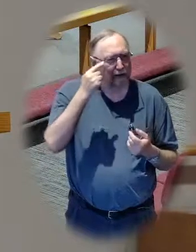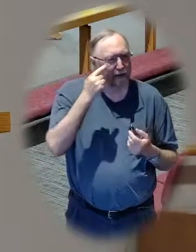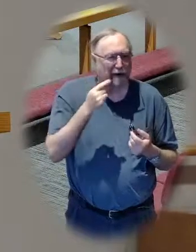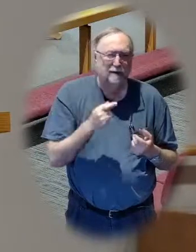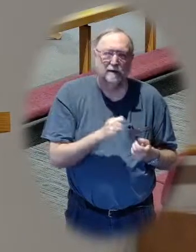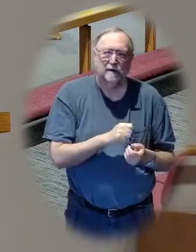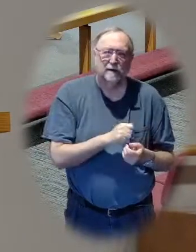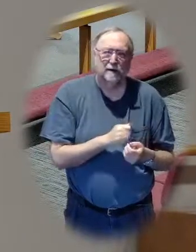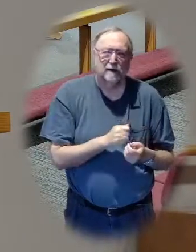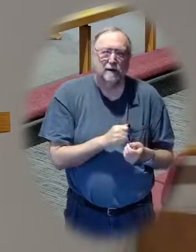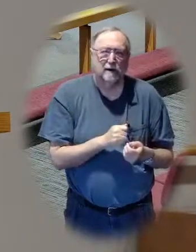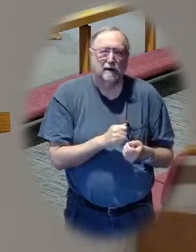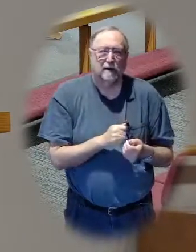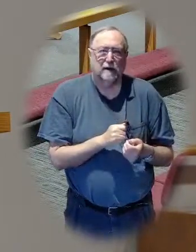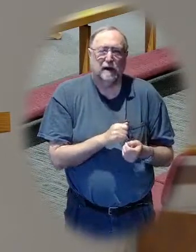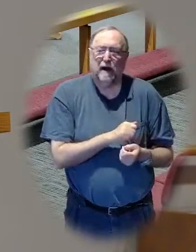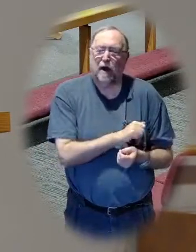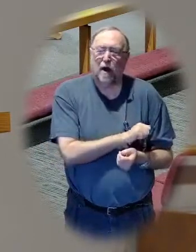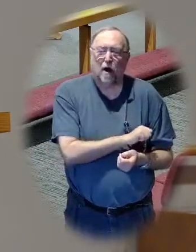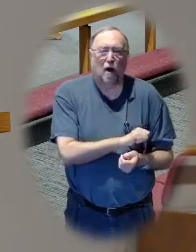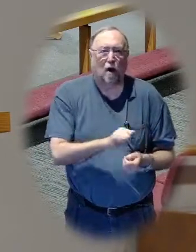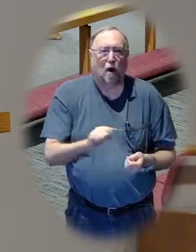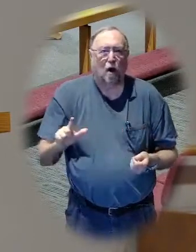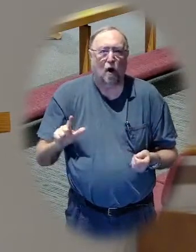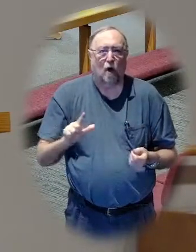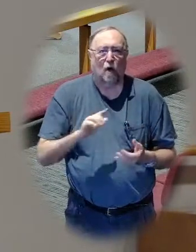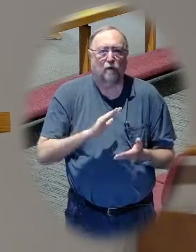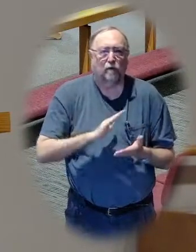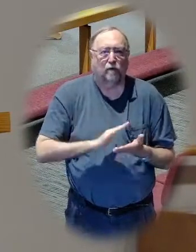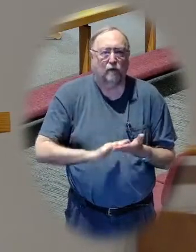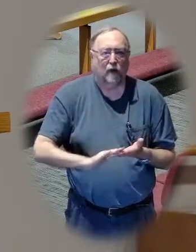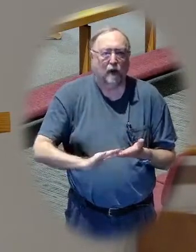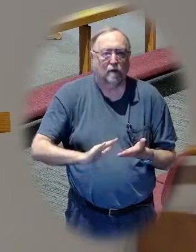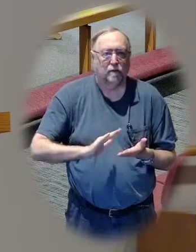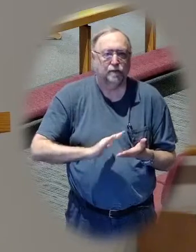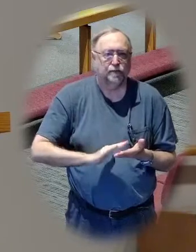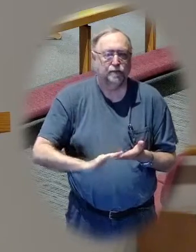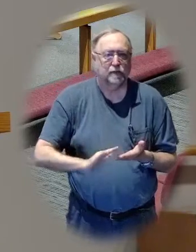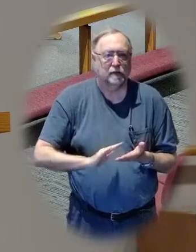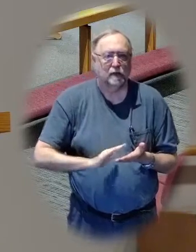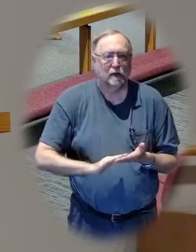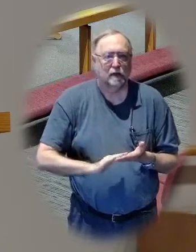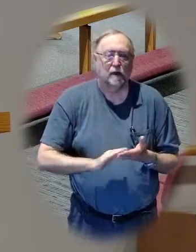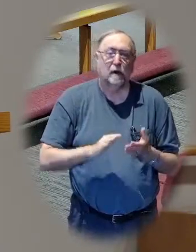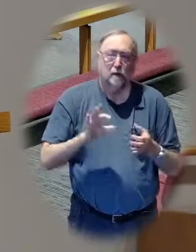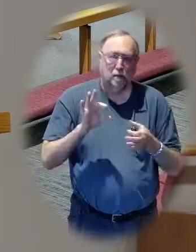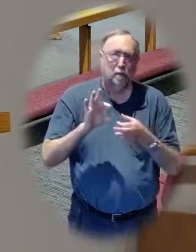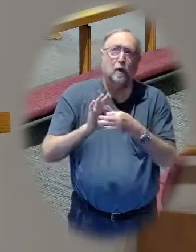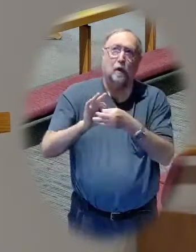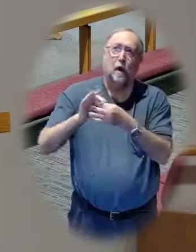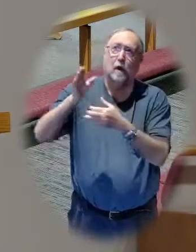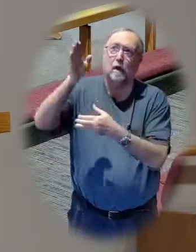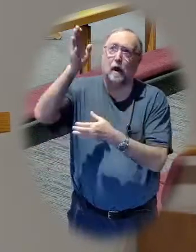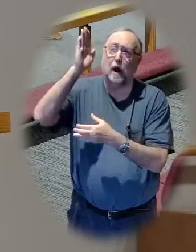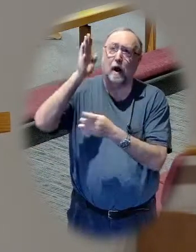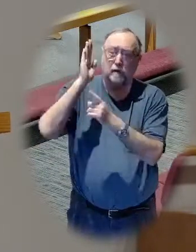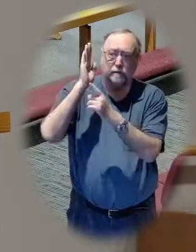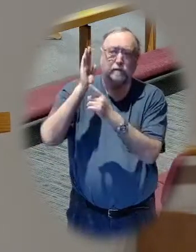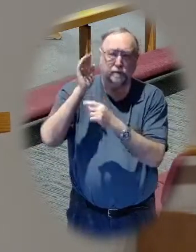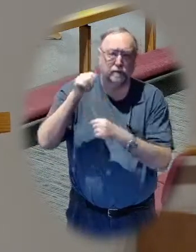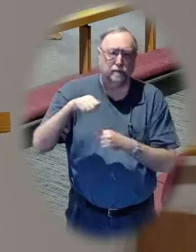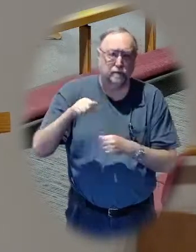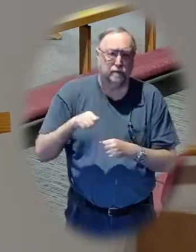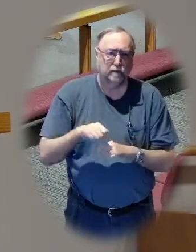to God's will is forgiven. And you are God's child,